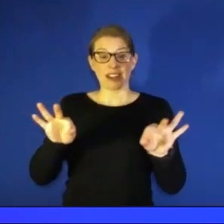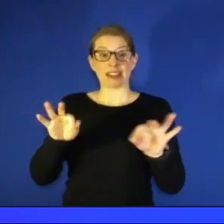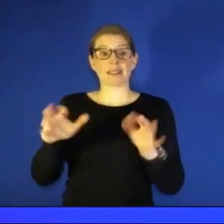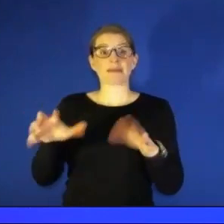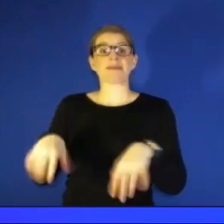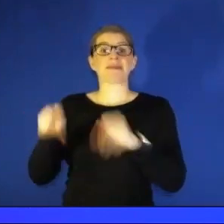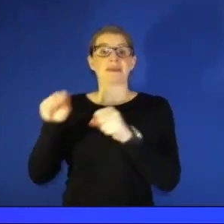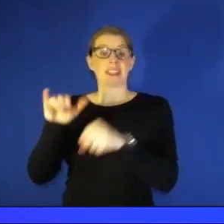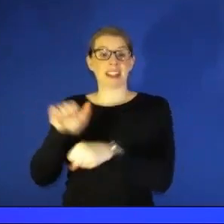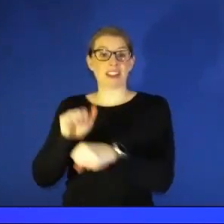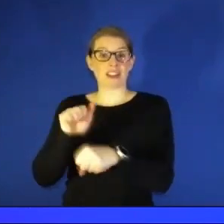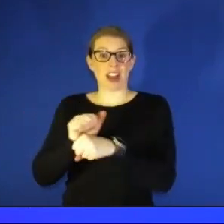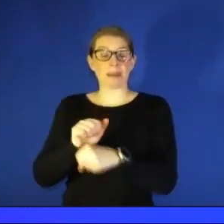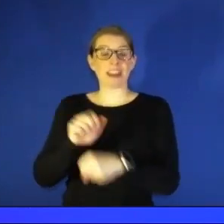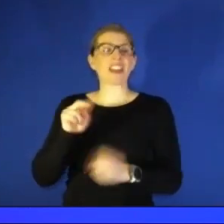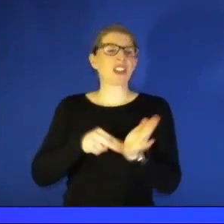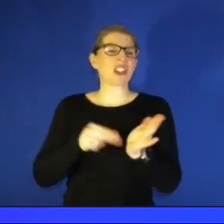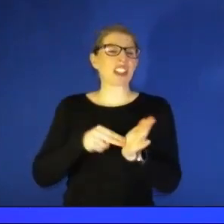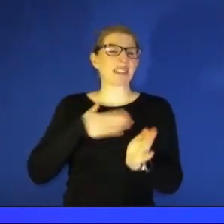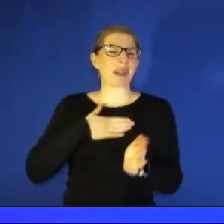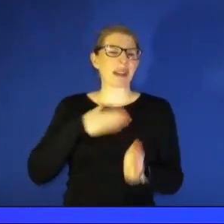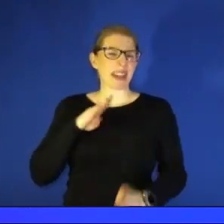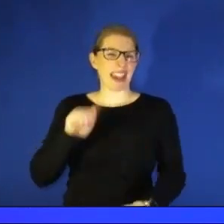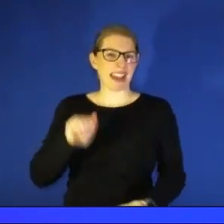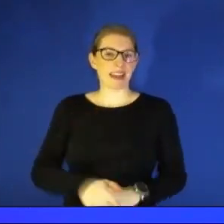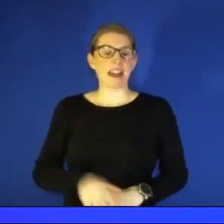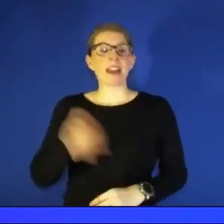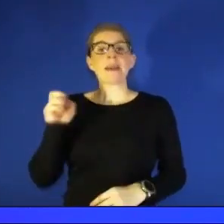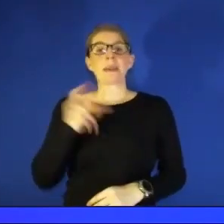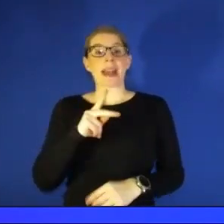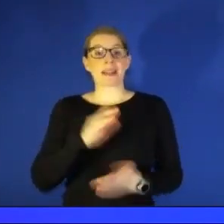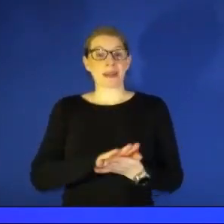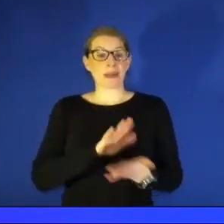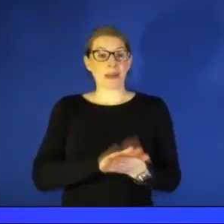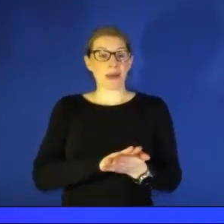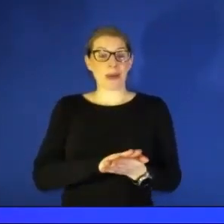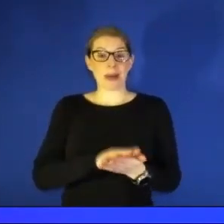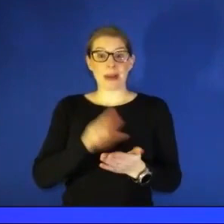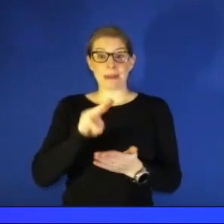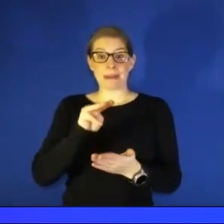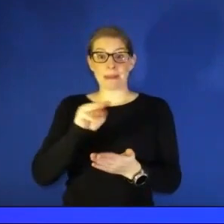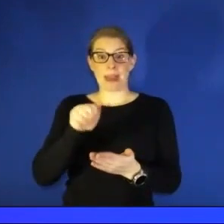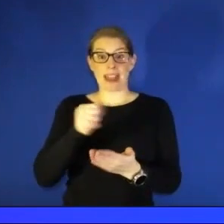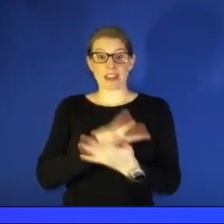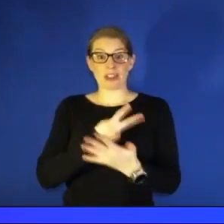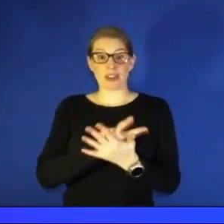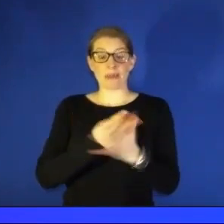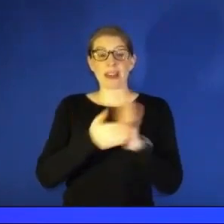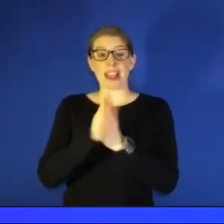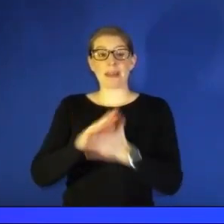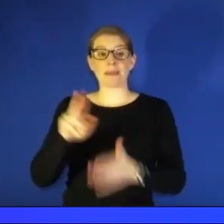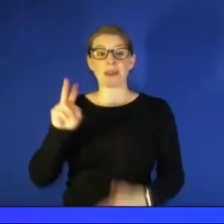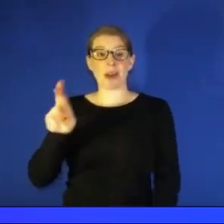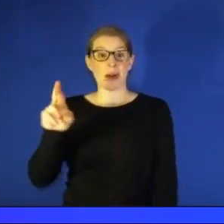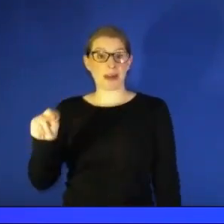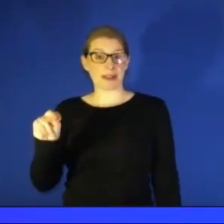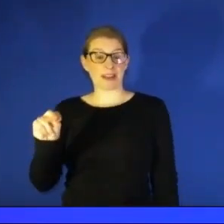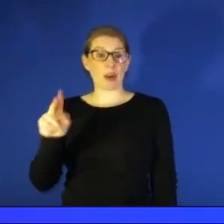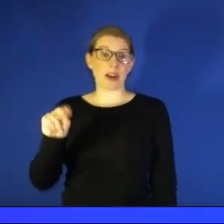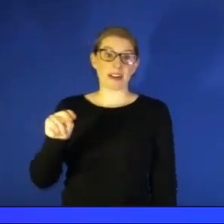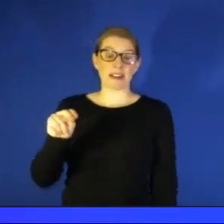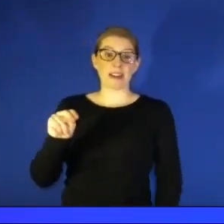bachelor's in nursing. And then I went back to school and got my master's degree and became a nurse practitioner. So that's where my